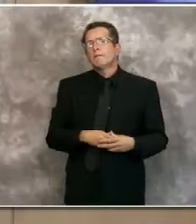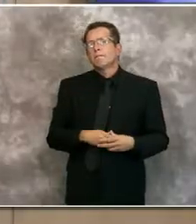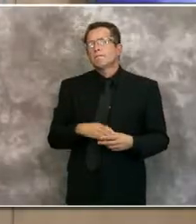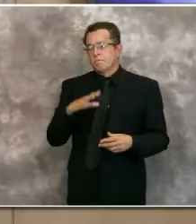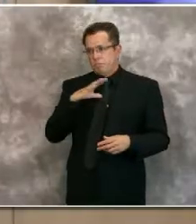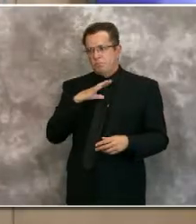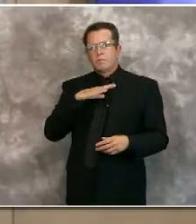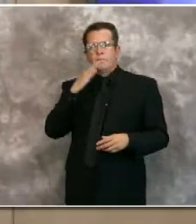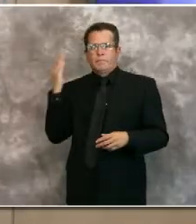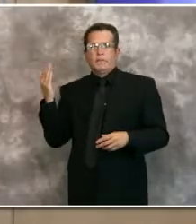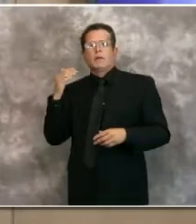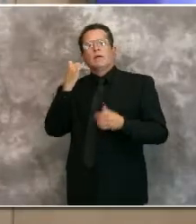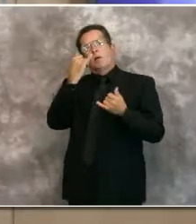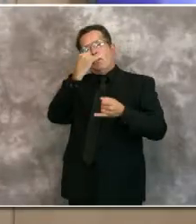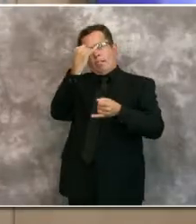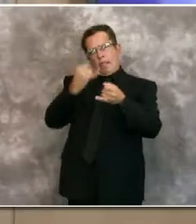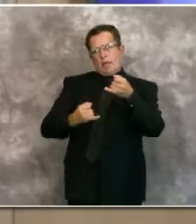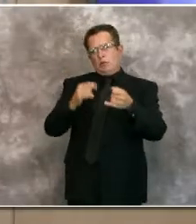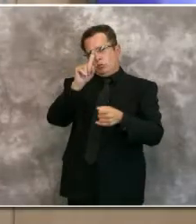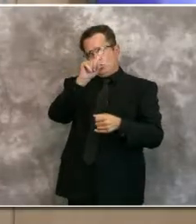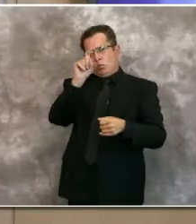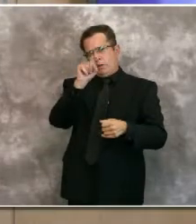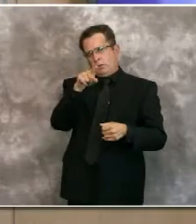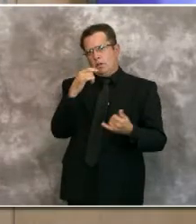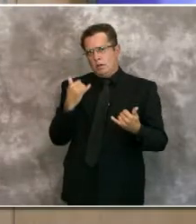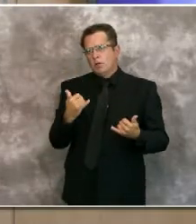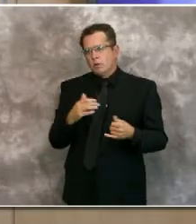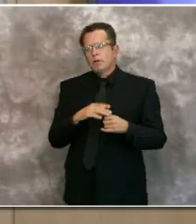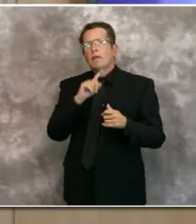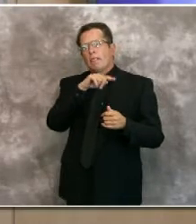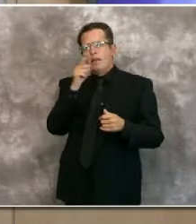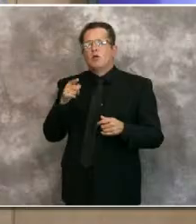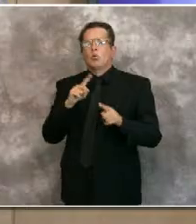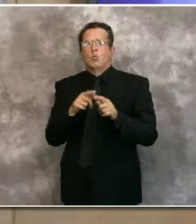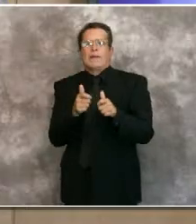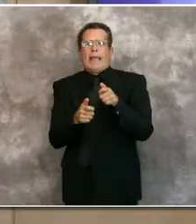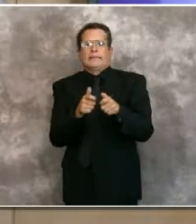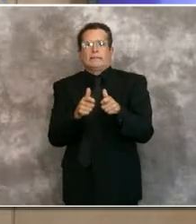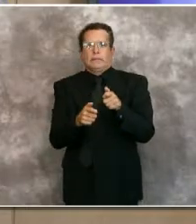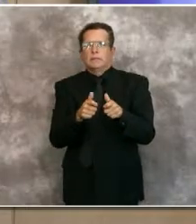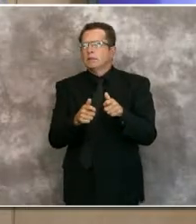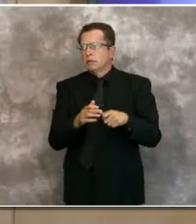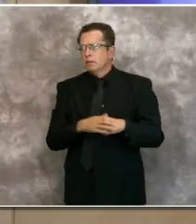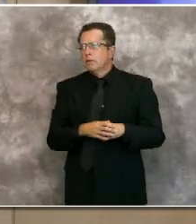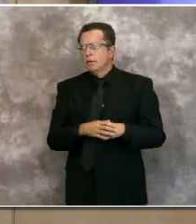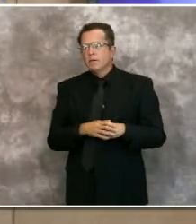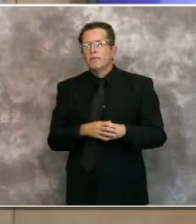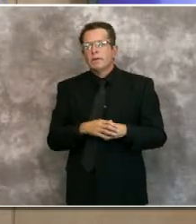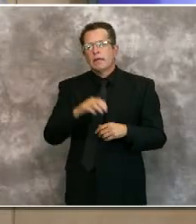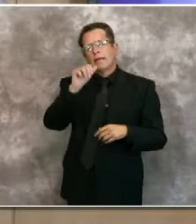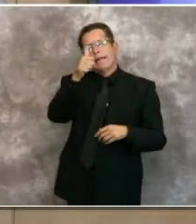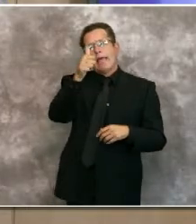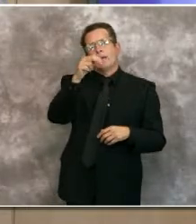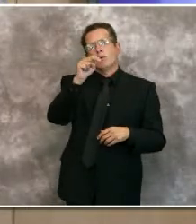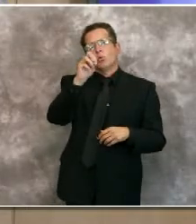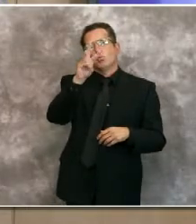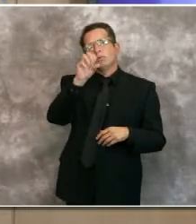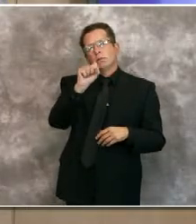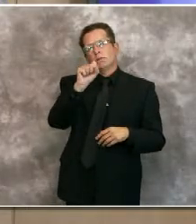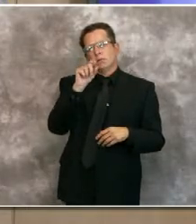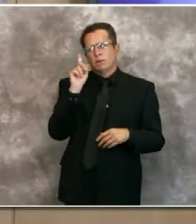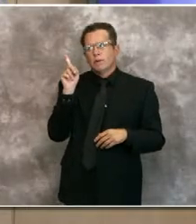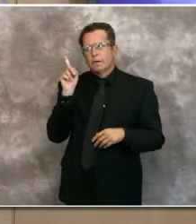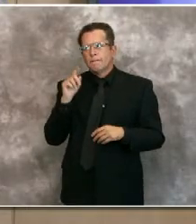Okay, we have one final call-in question, and then we'll go to the texted questions. Derek Stahl with 10 News. Please state your question.